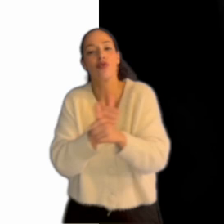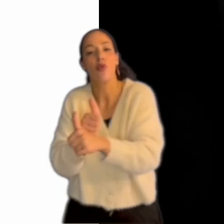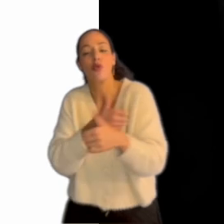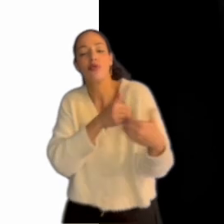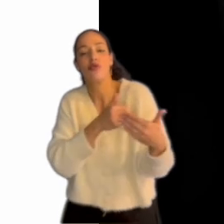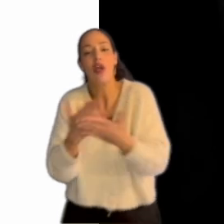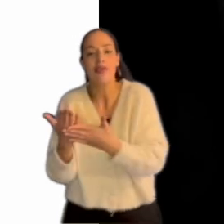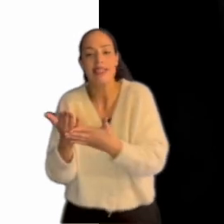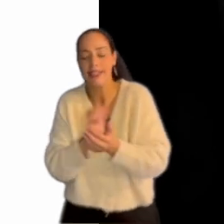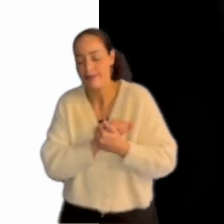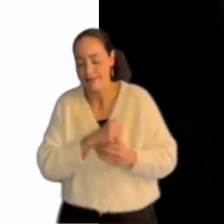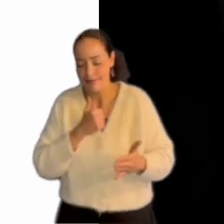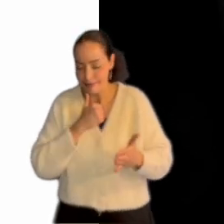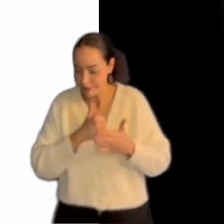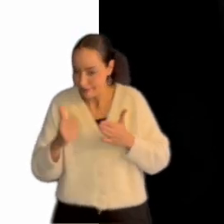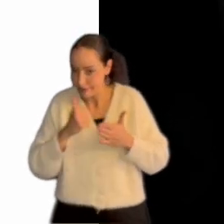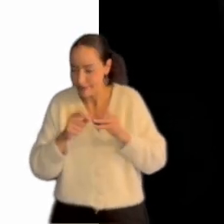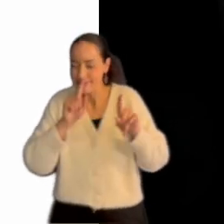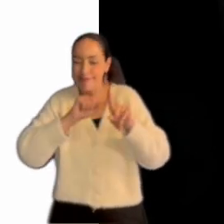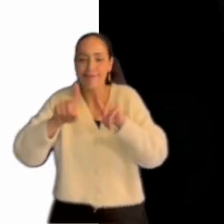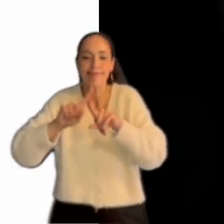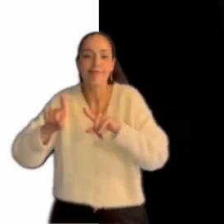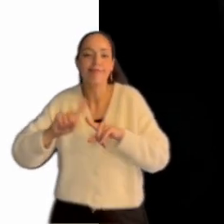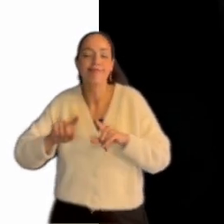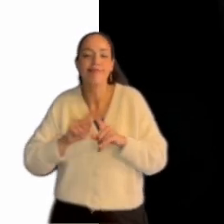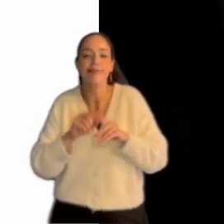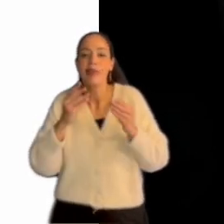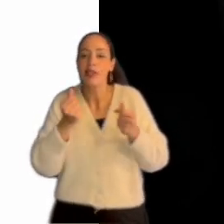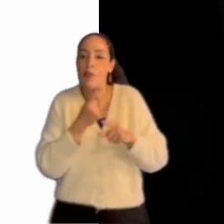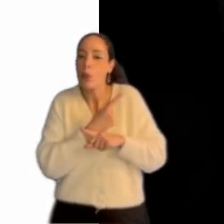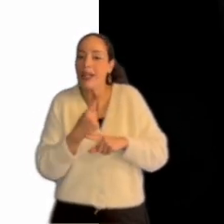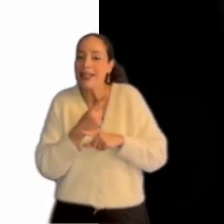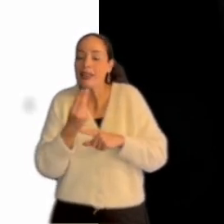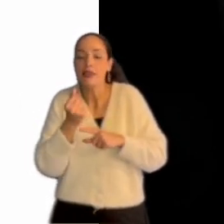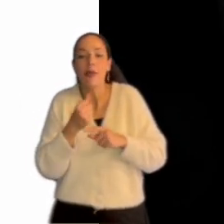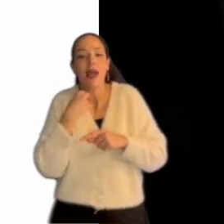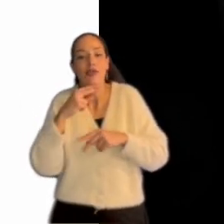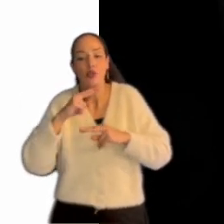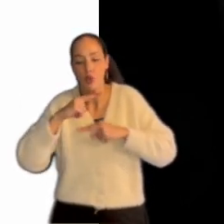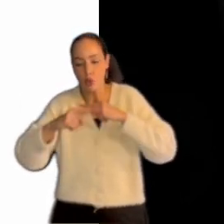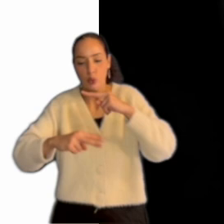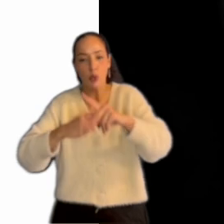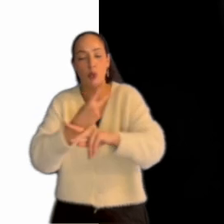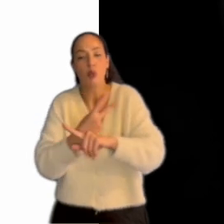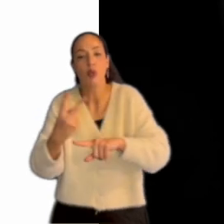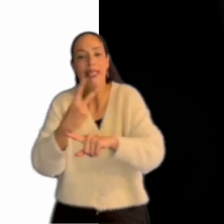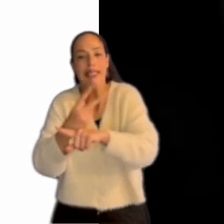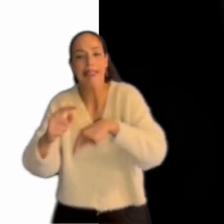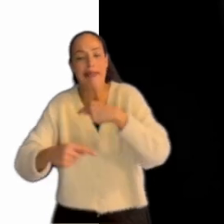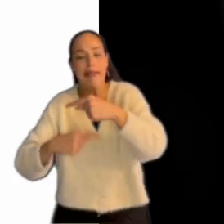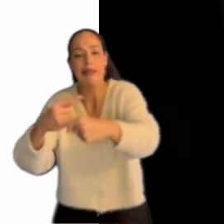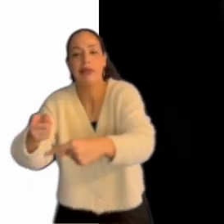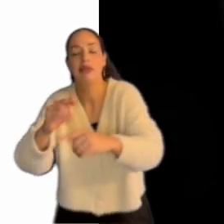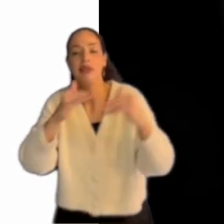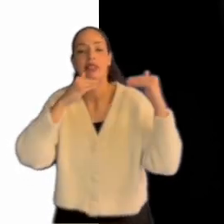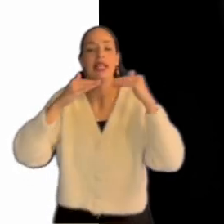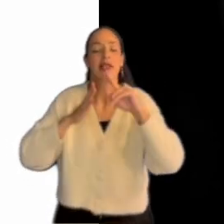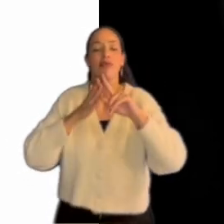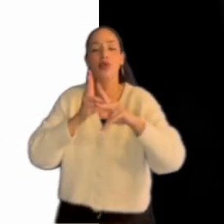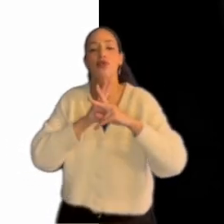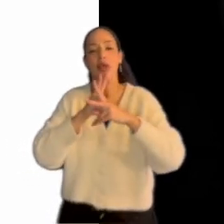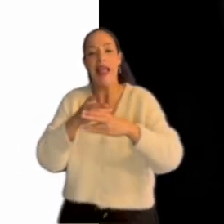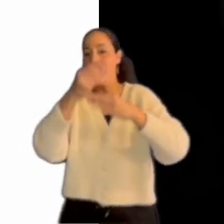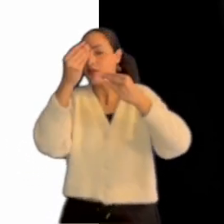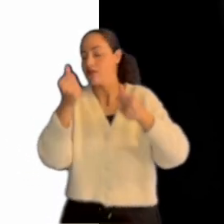care. For other services with more flexibility, the regularity of the sessions is determined by the recipient based on what and when they need it.